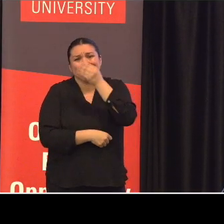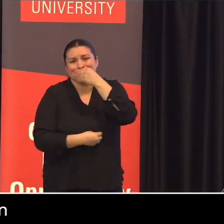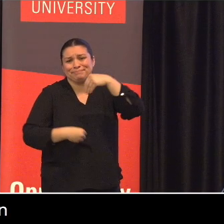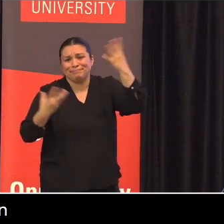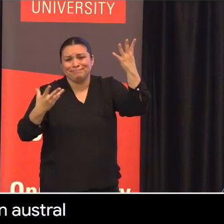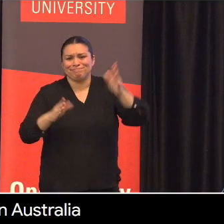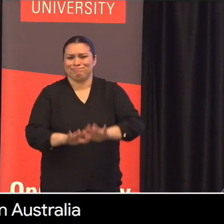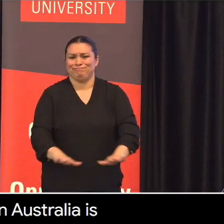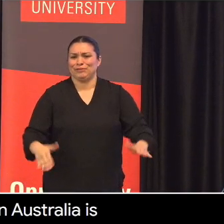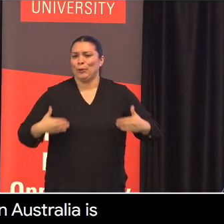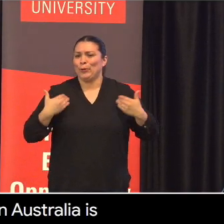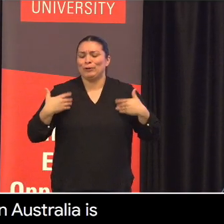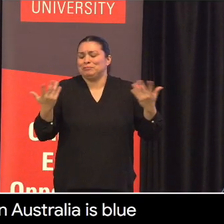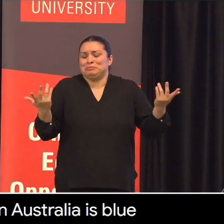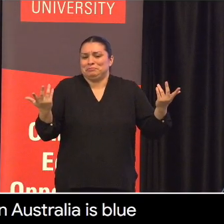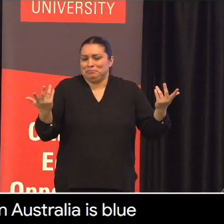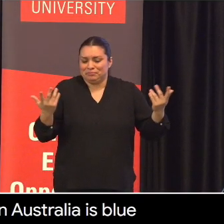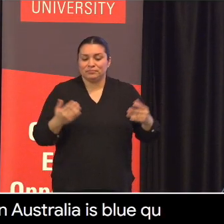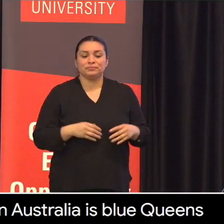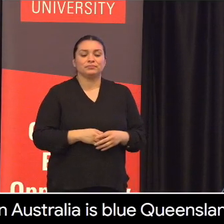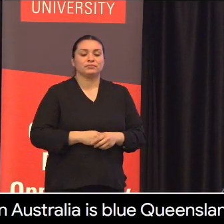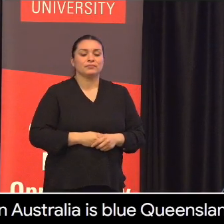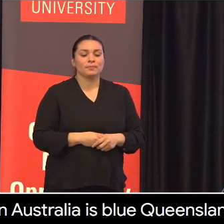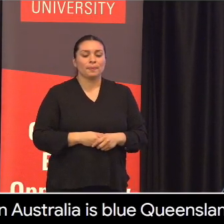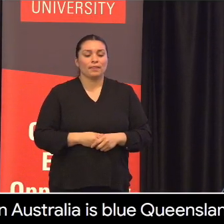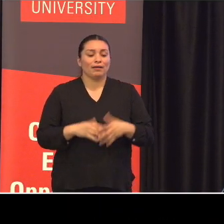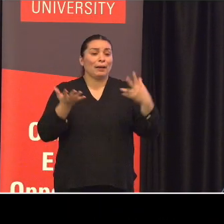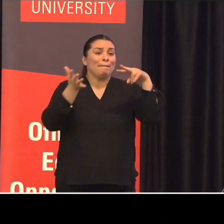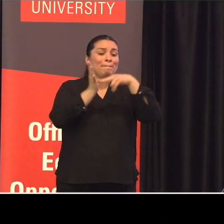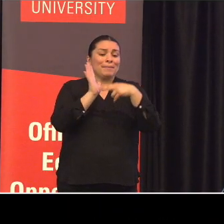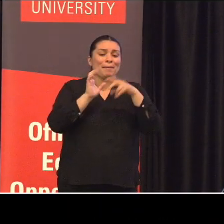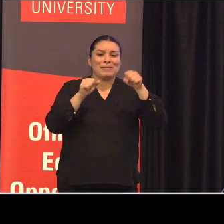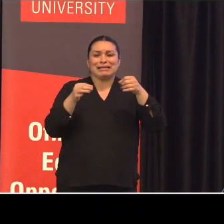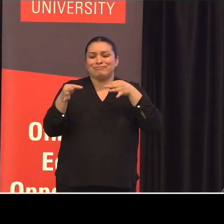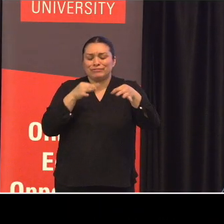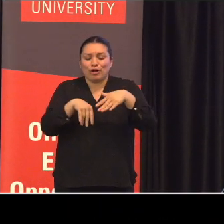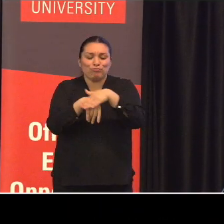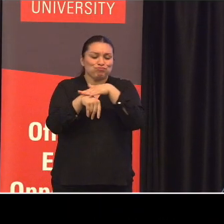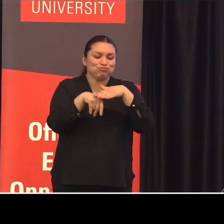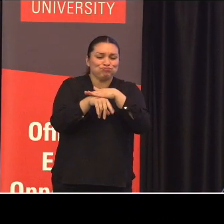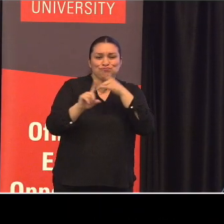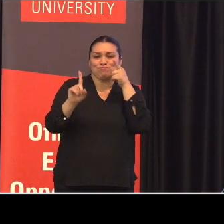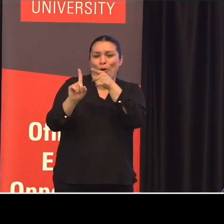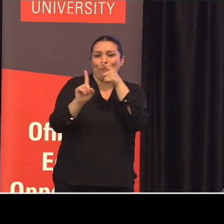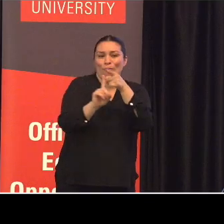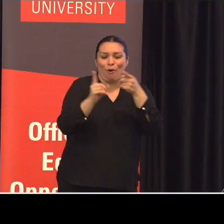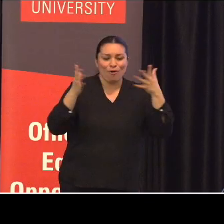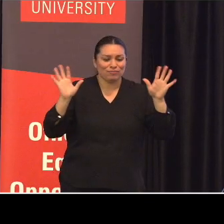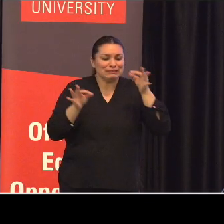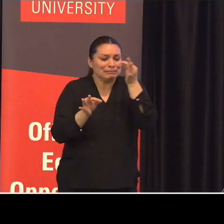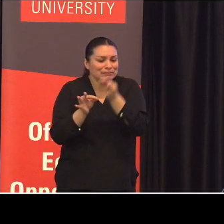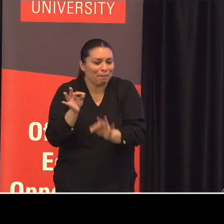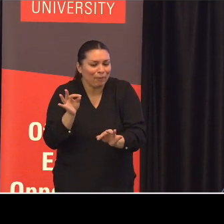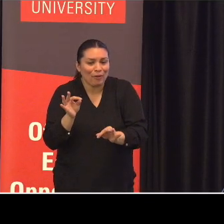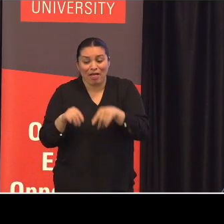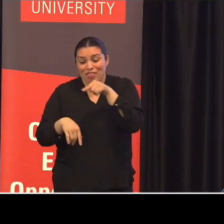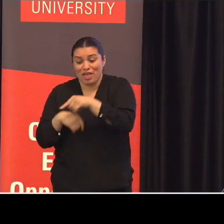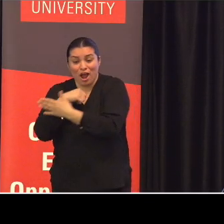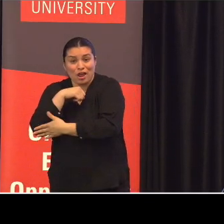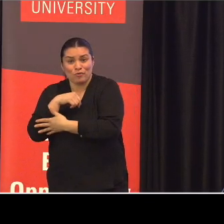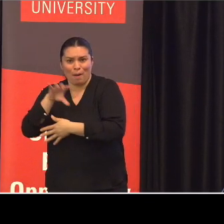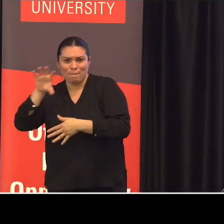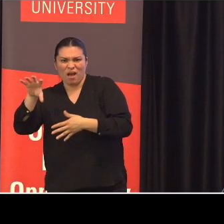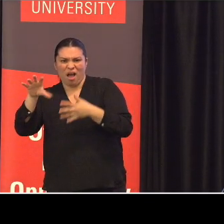Western Australia is blue, Queensland is purple, and so on. Now let's say I'm using this exact same